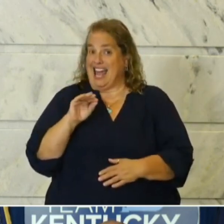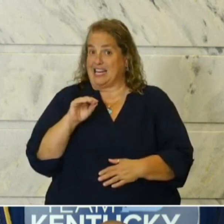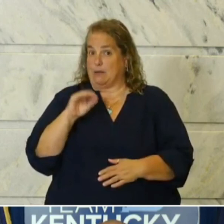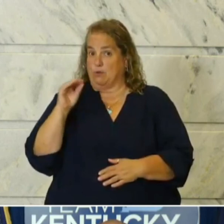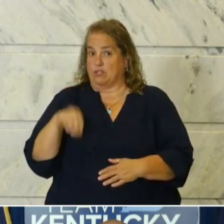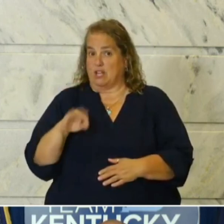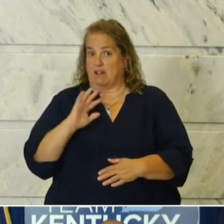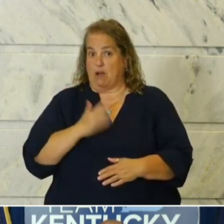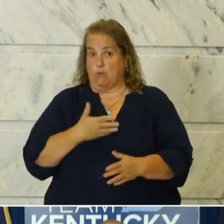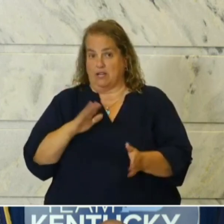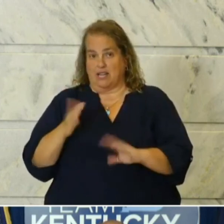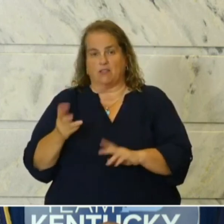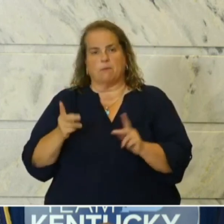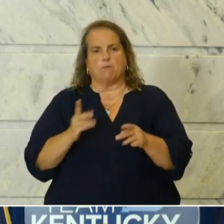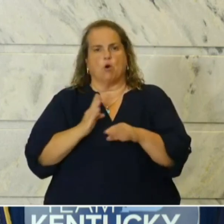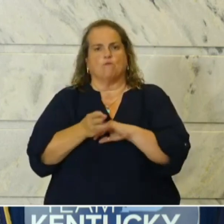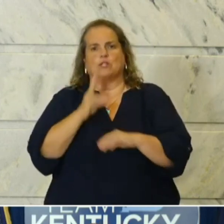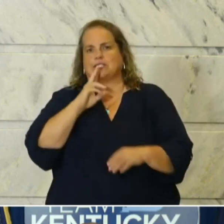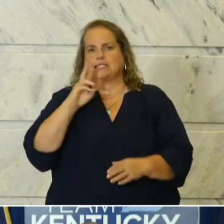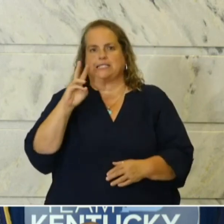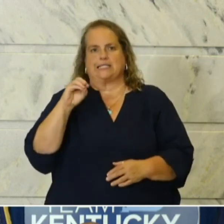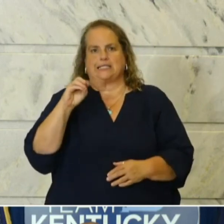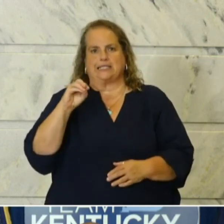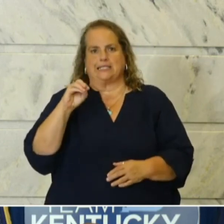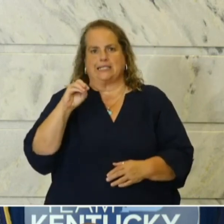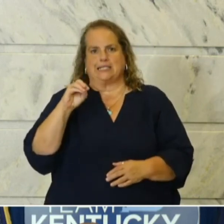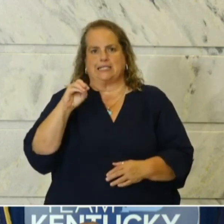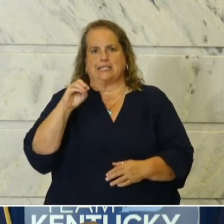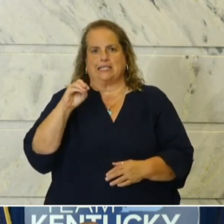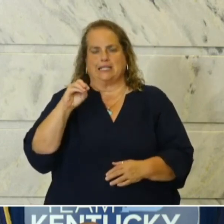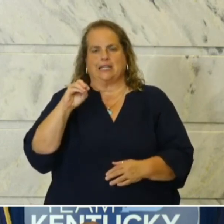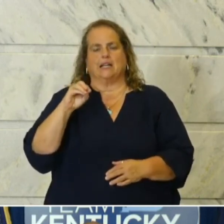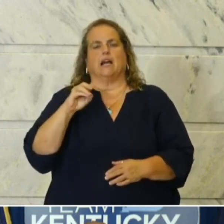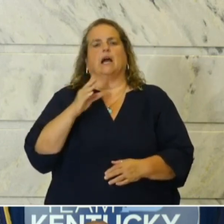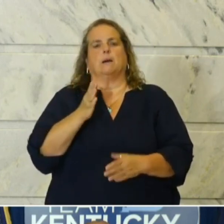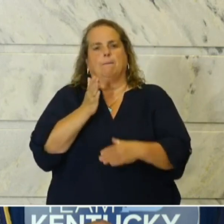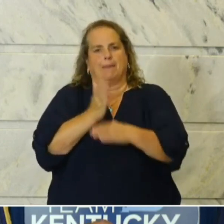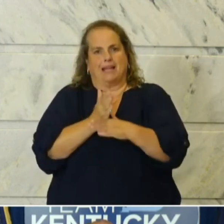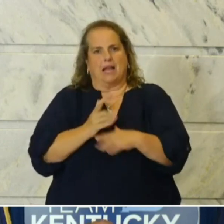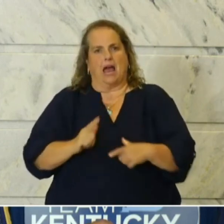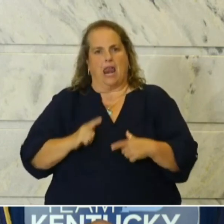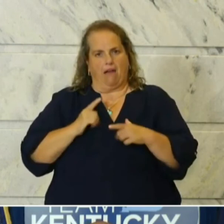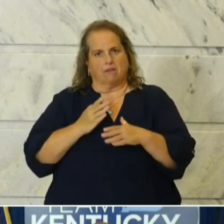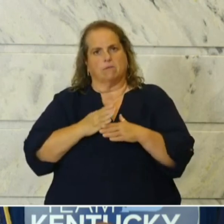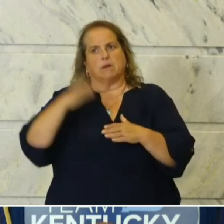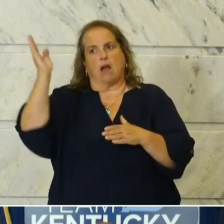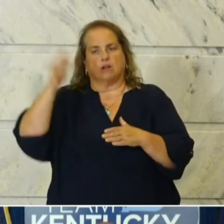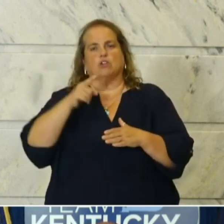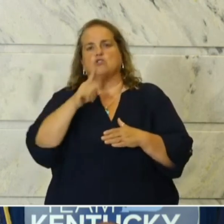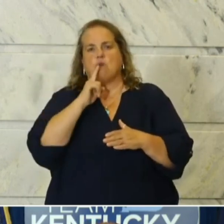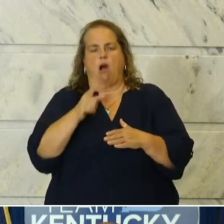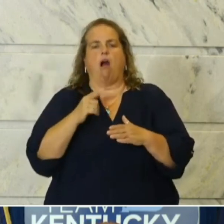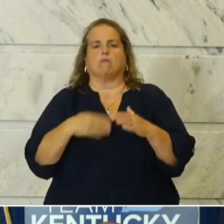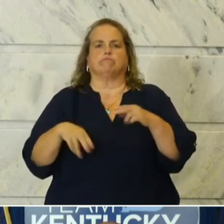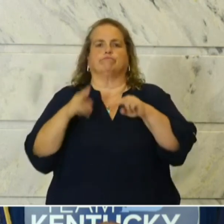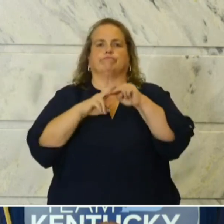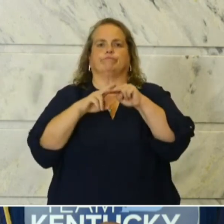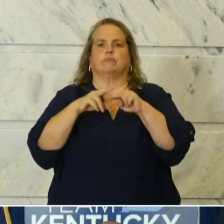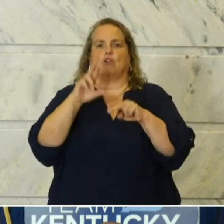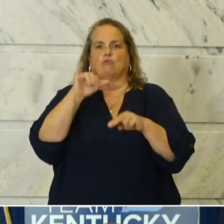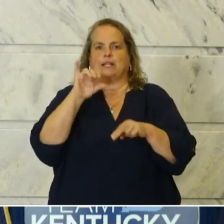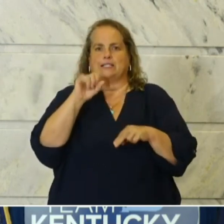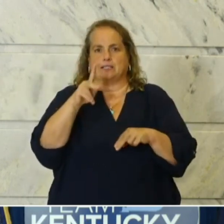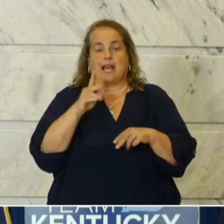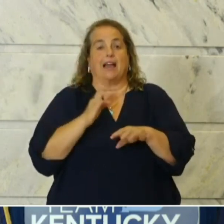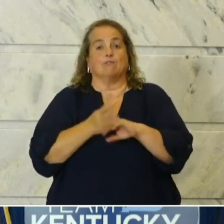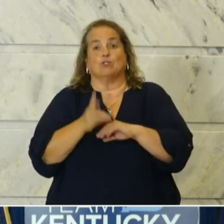are people over 60. It is clearly as you get to midlife and beyond that you are at elevated risk, and when you get past 60, you are clearly